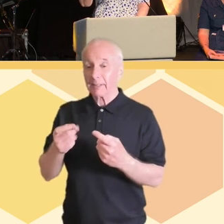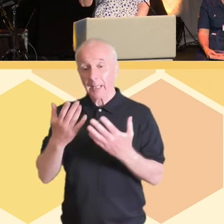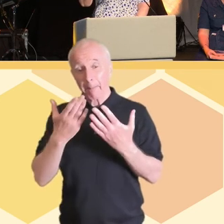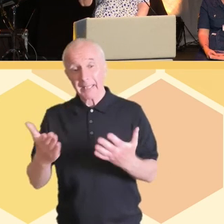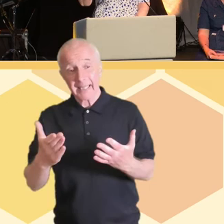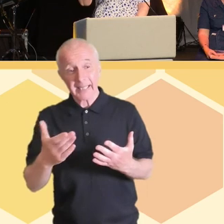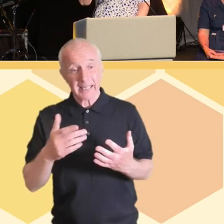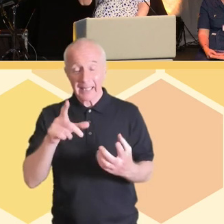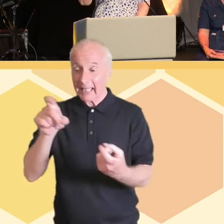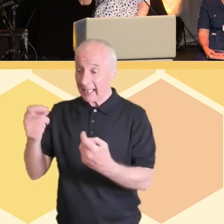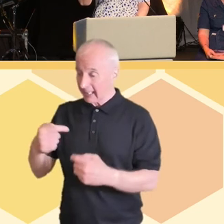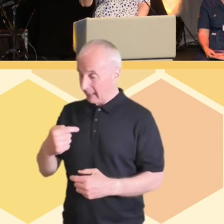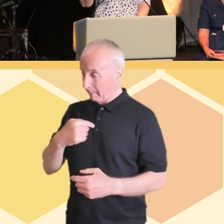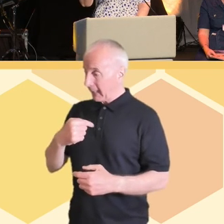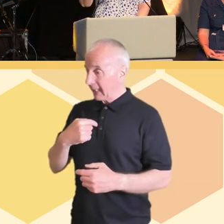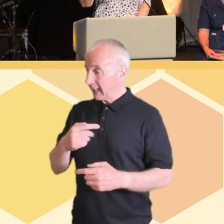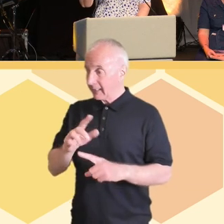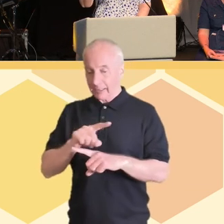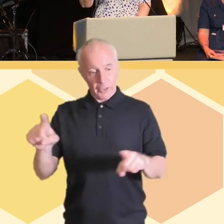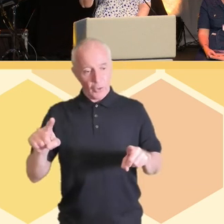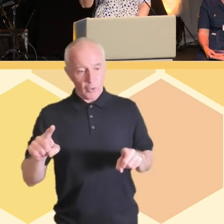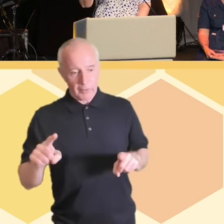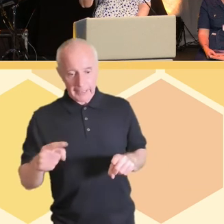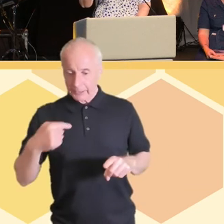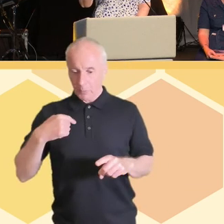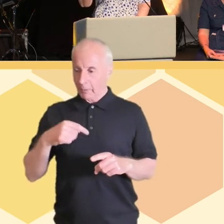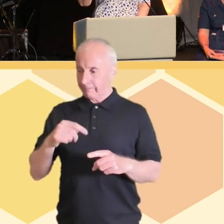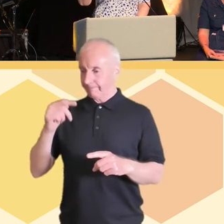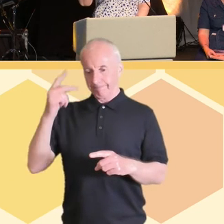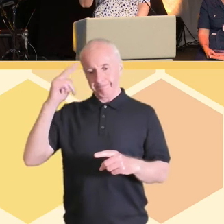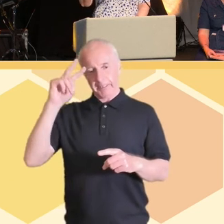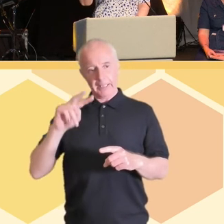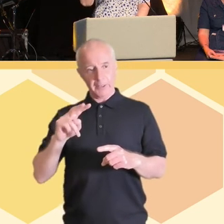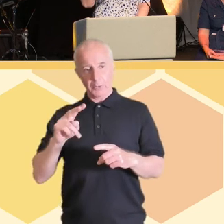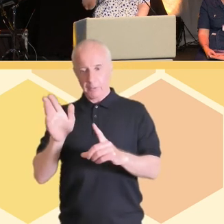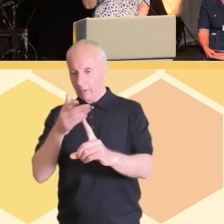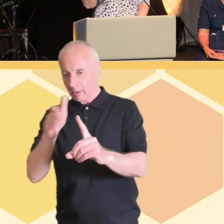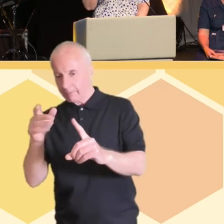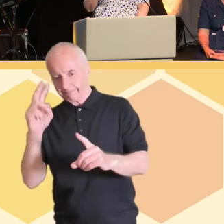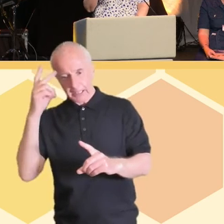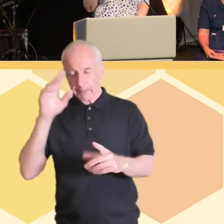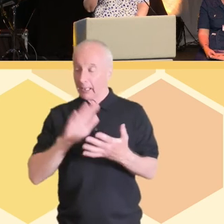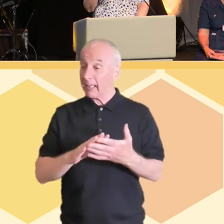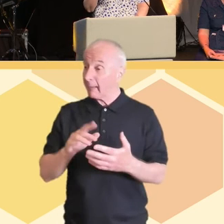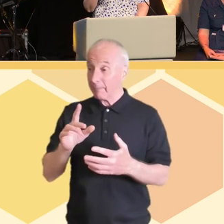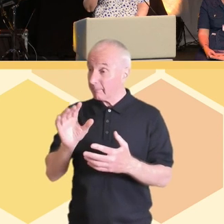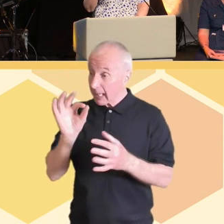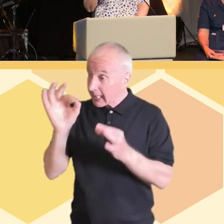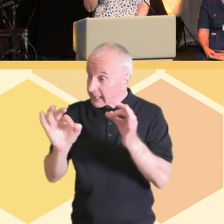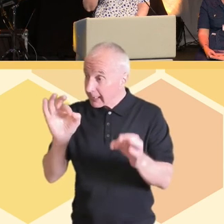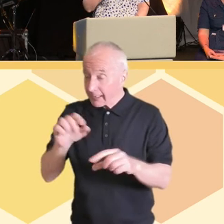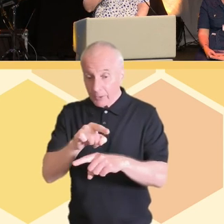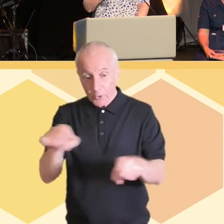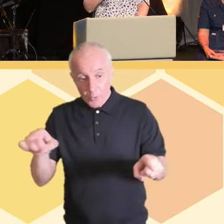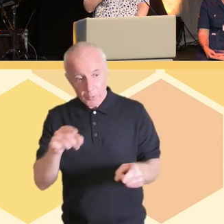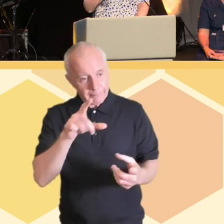to someone else with an agenda for you to change your mind. I am asking you to deeply listen to that person,